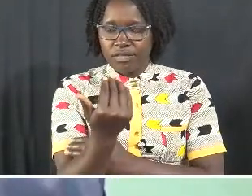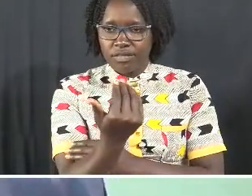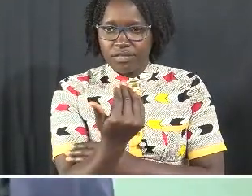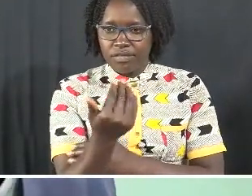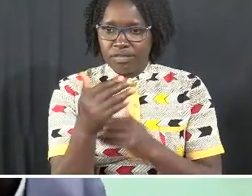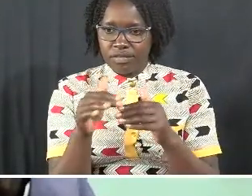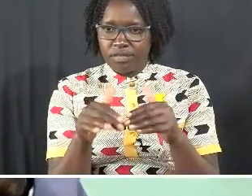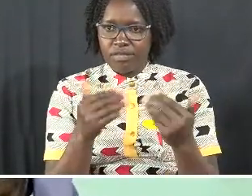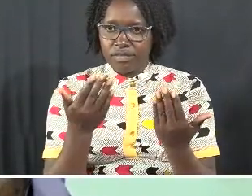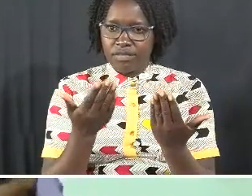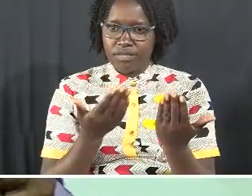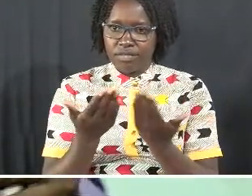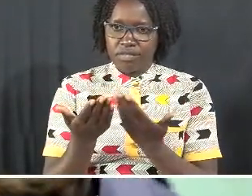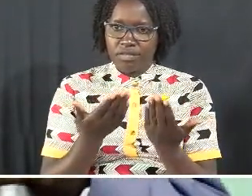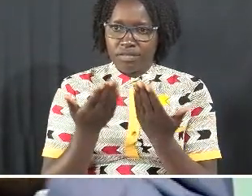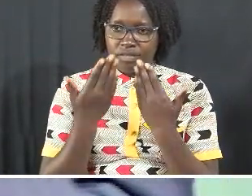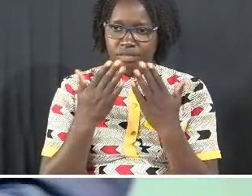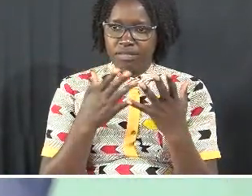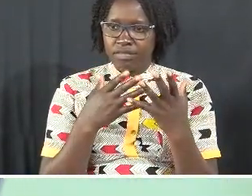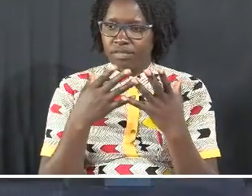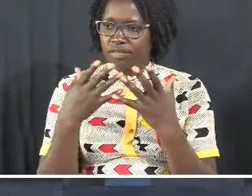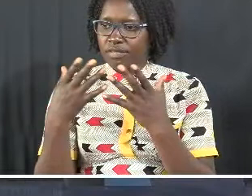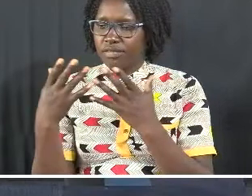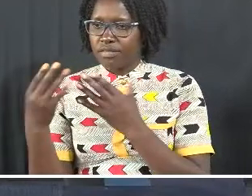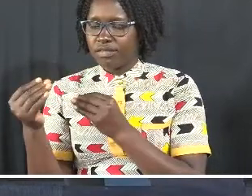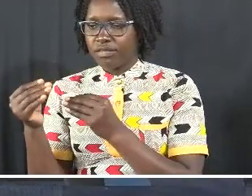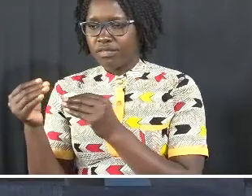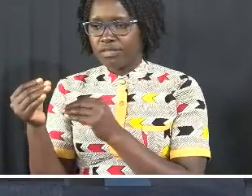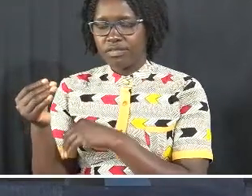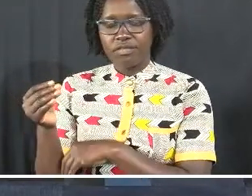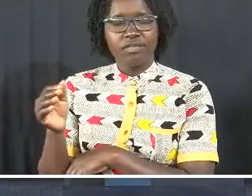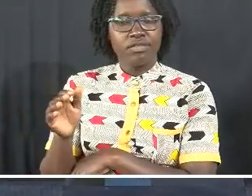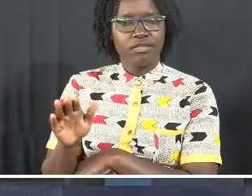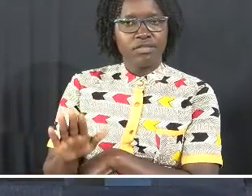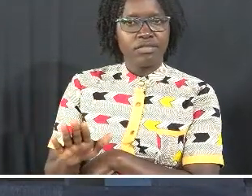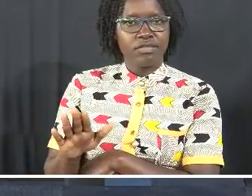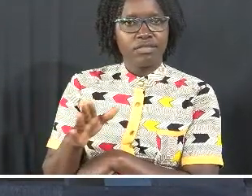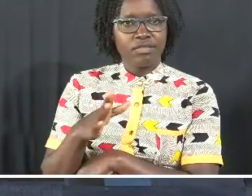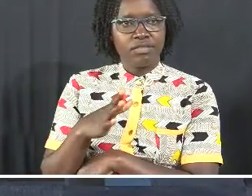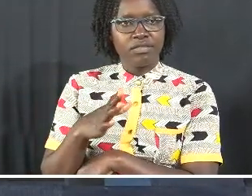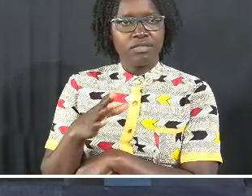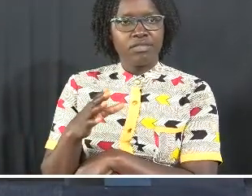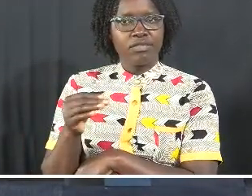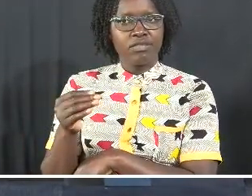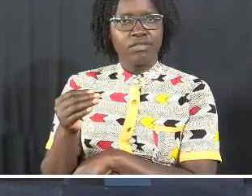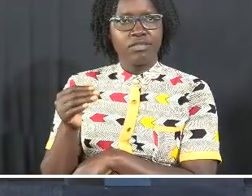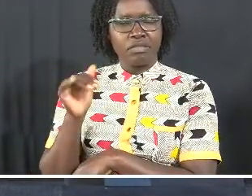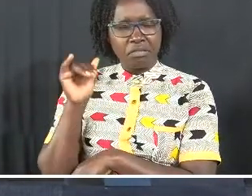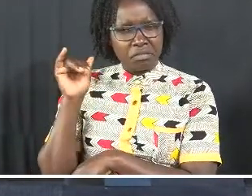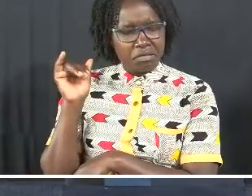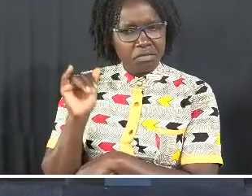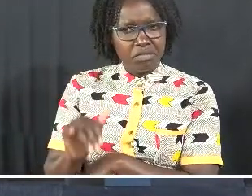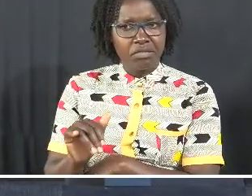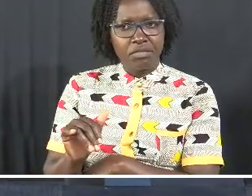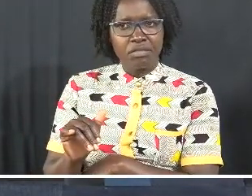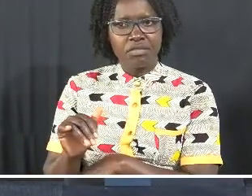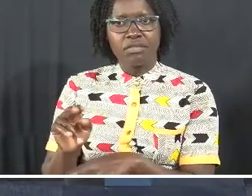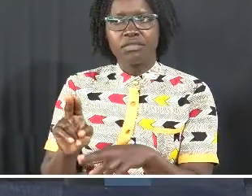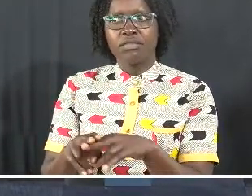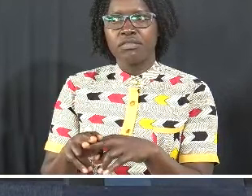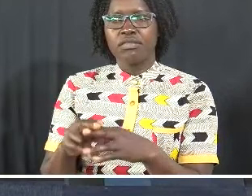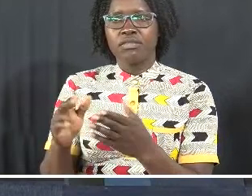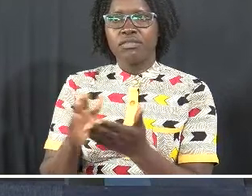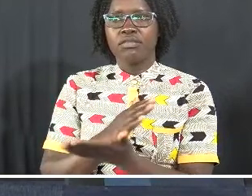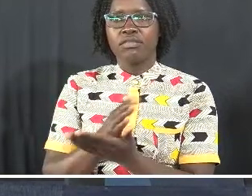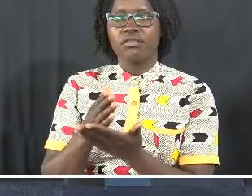his time, he's served, and then he goes back, does not want to go out of the bank, still sitting,